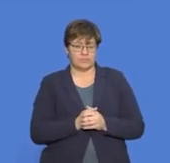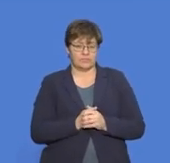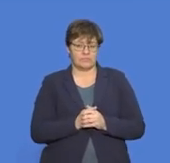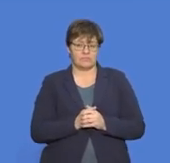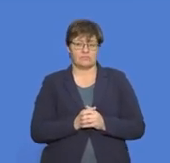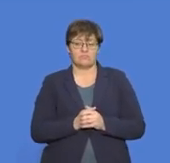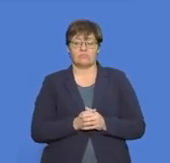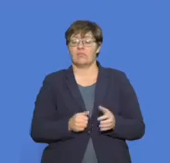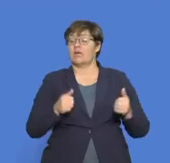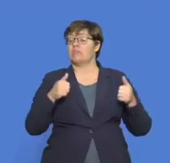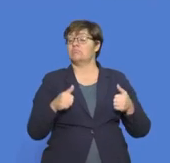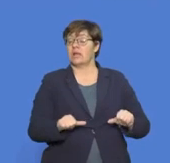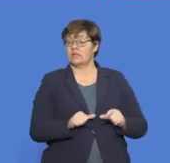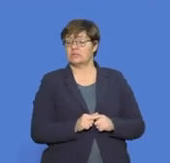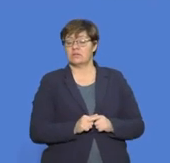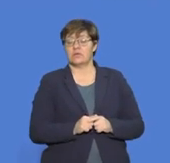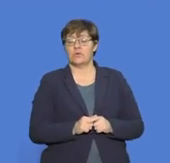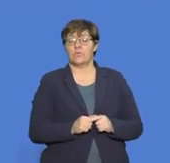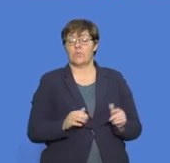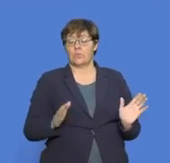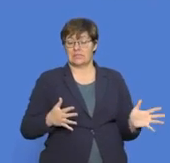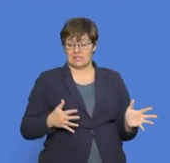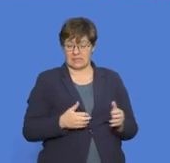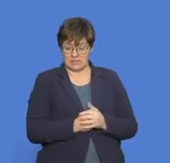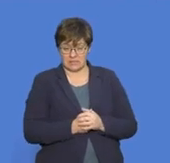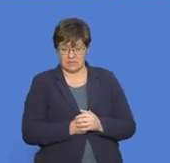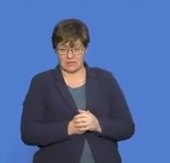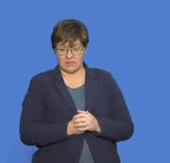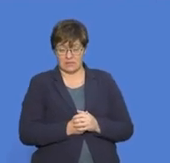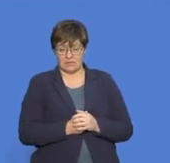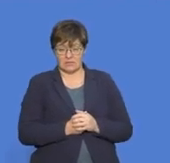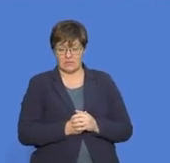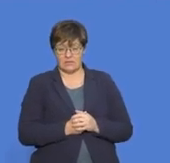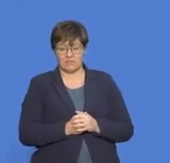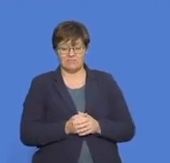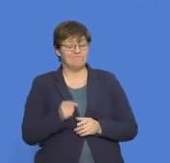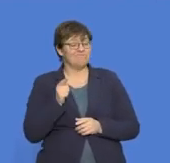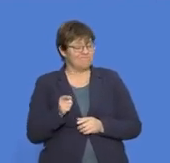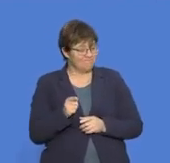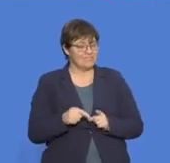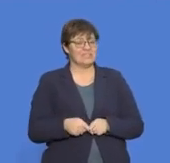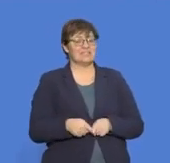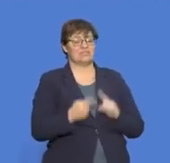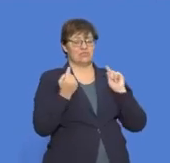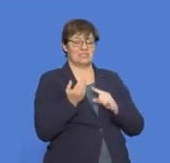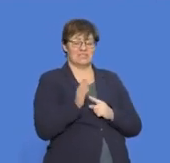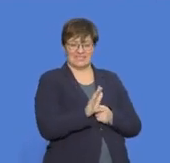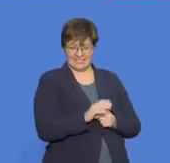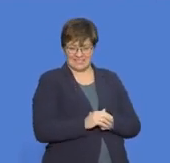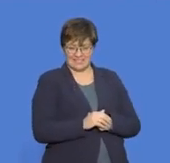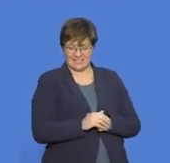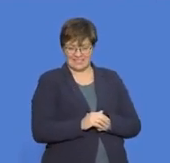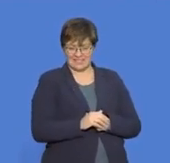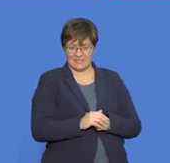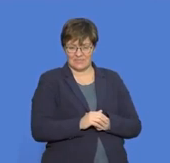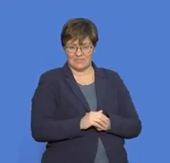Next one we're having a look at is wind. And again, this has a slightly different shape to some of the other graphs we've